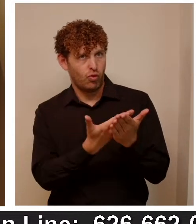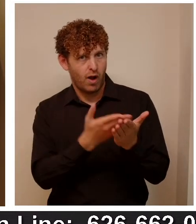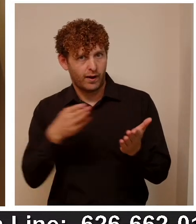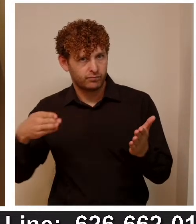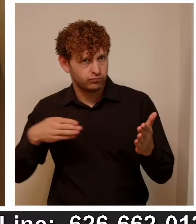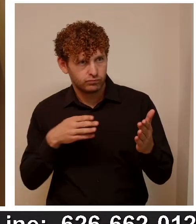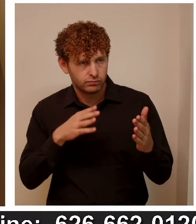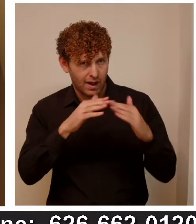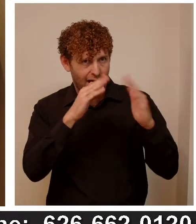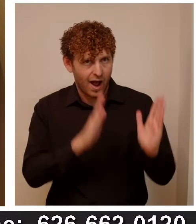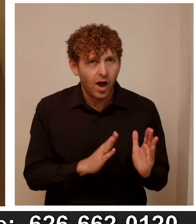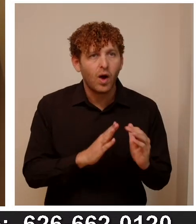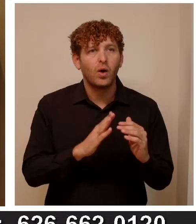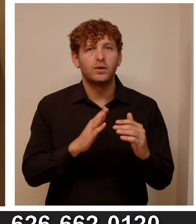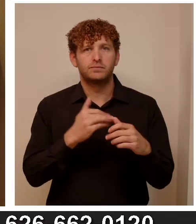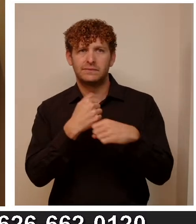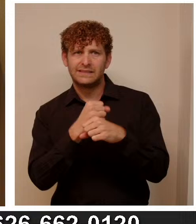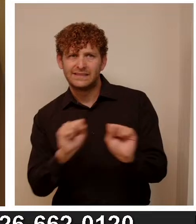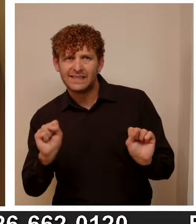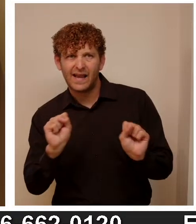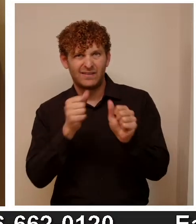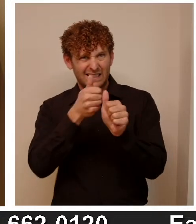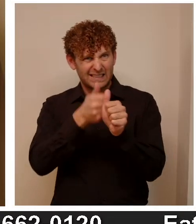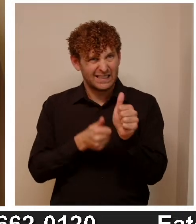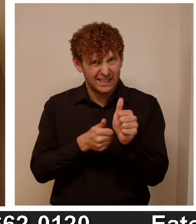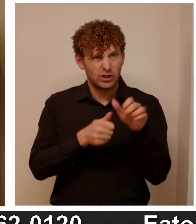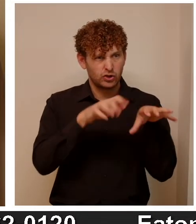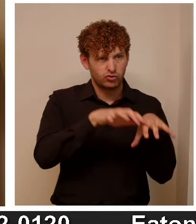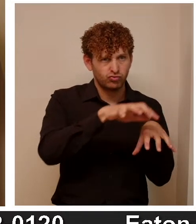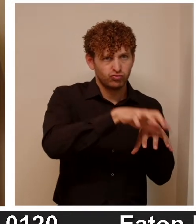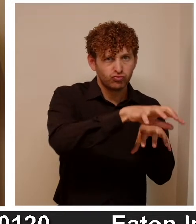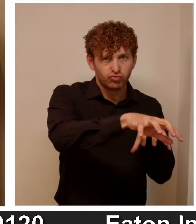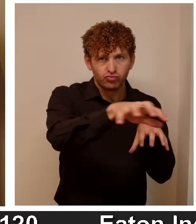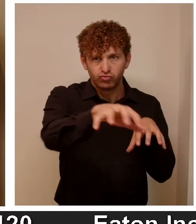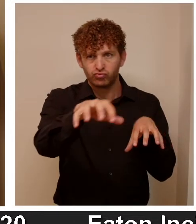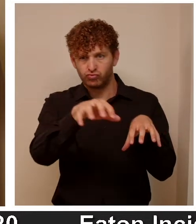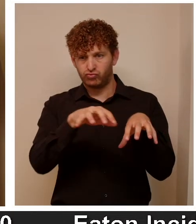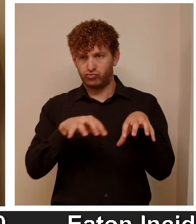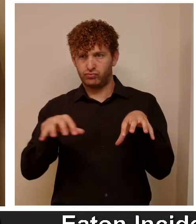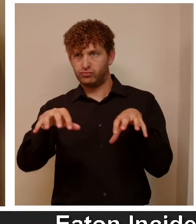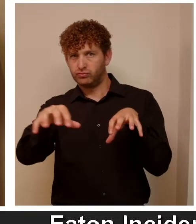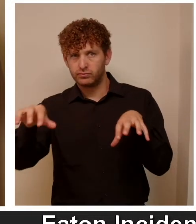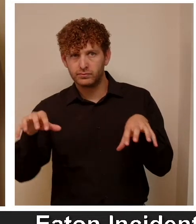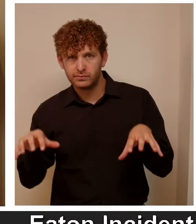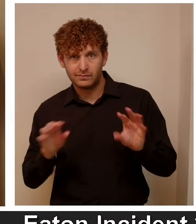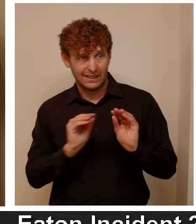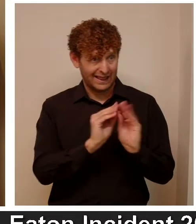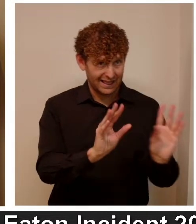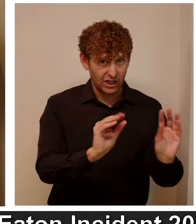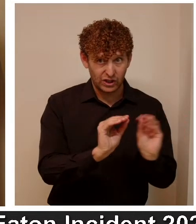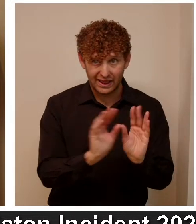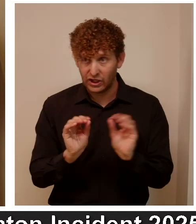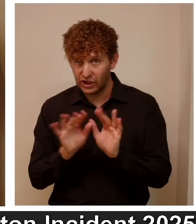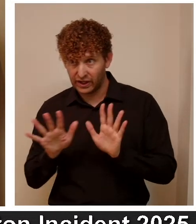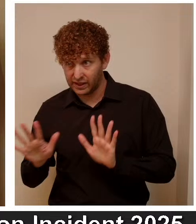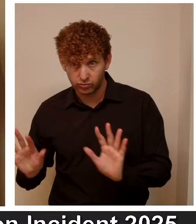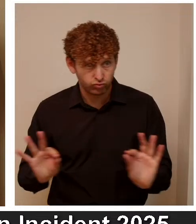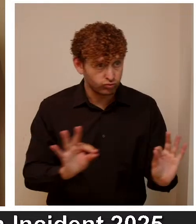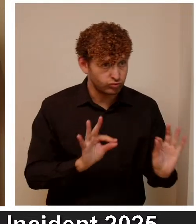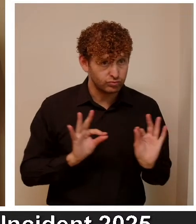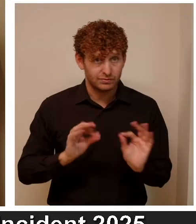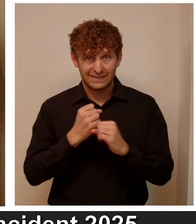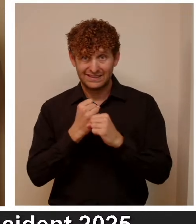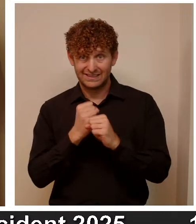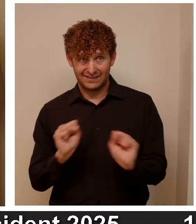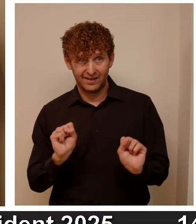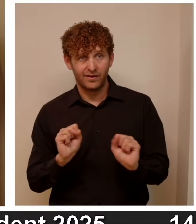safes done on each individual parcels. Once we can clear that in an area that we can basically control to allow residents